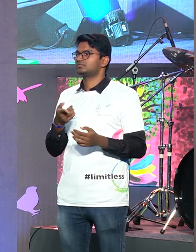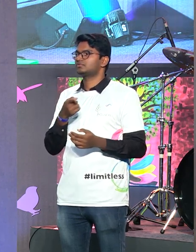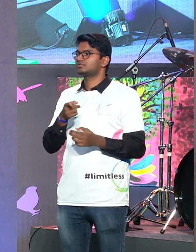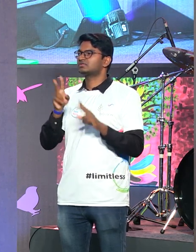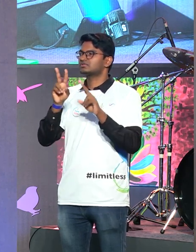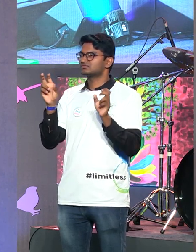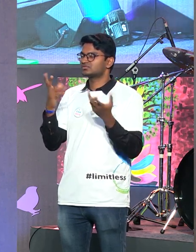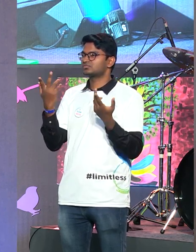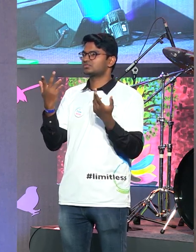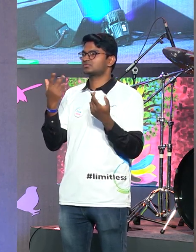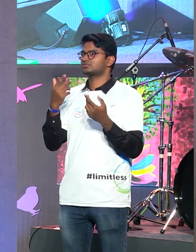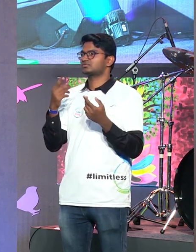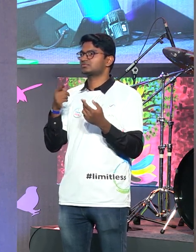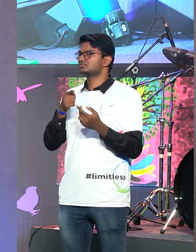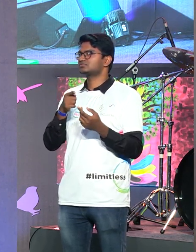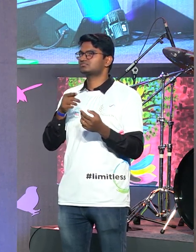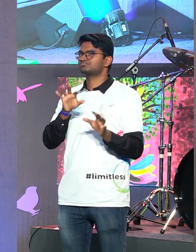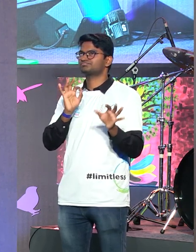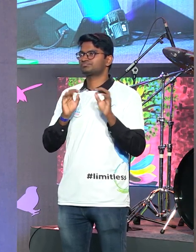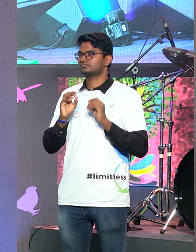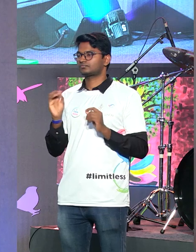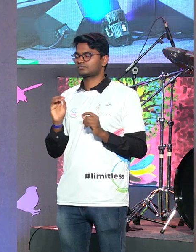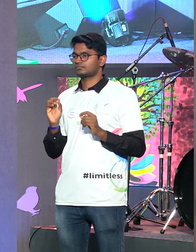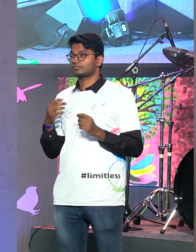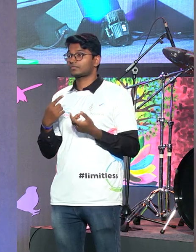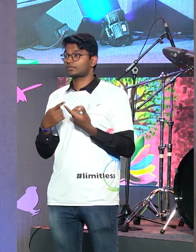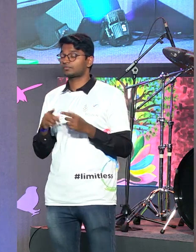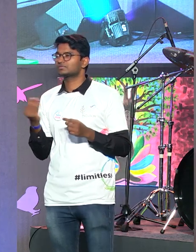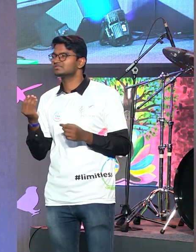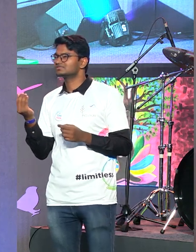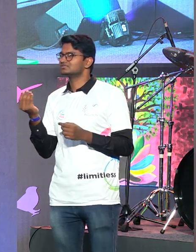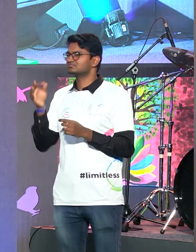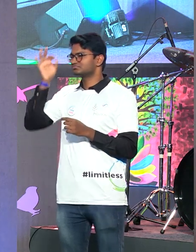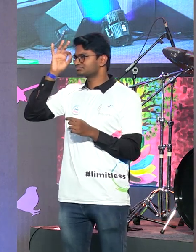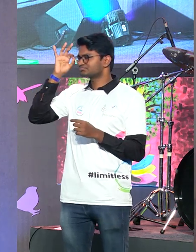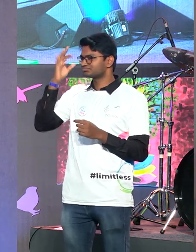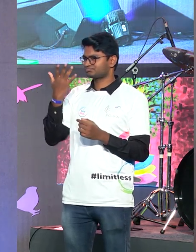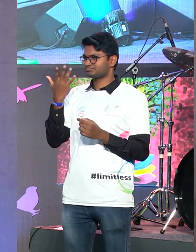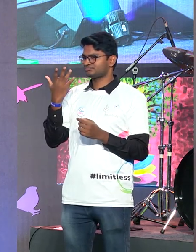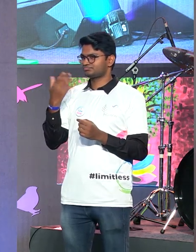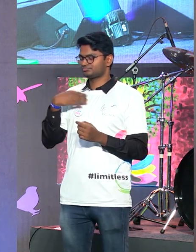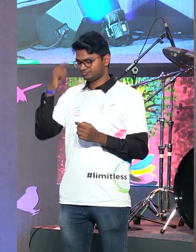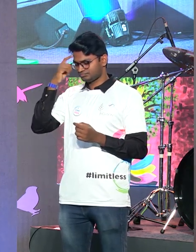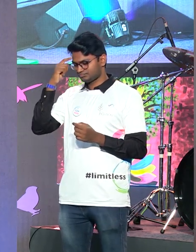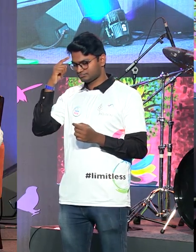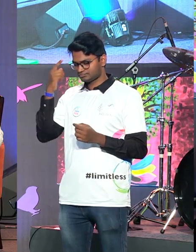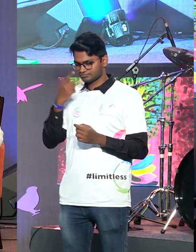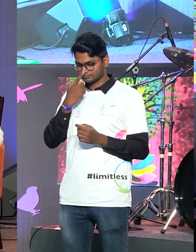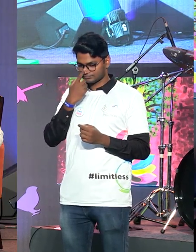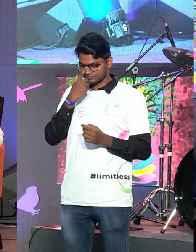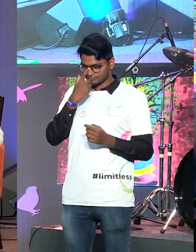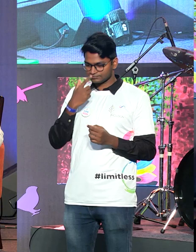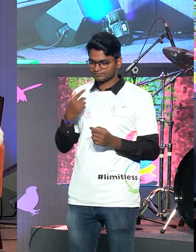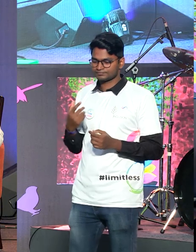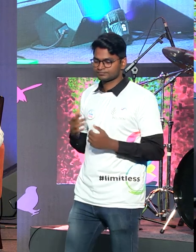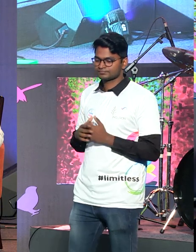and subjects, are often not taken. Having said that, there have been some films. The one that comes to mind is Margarita with a Straw. I think that